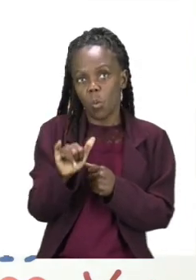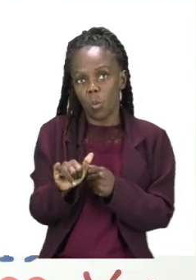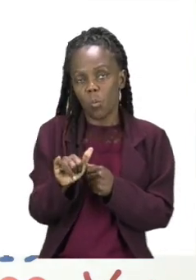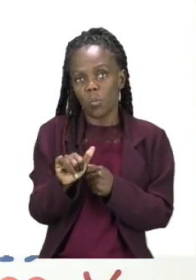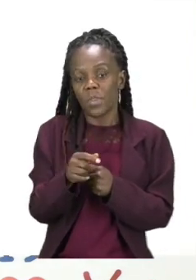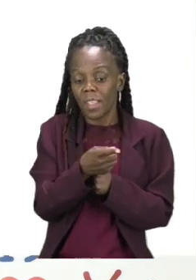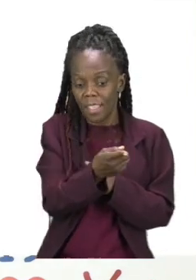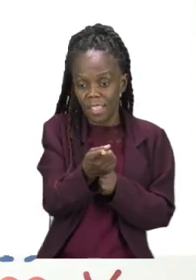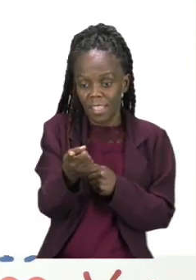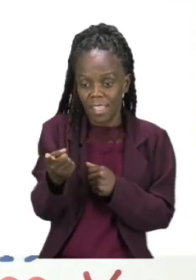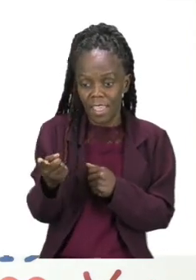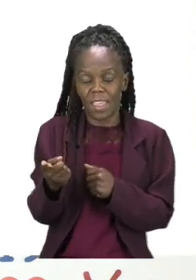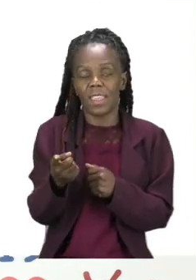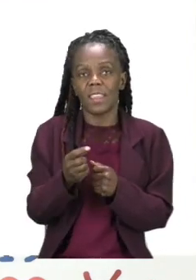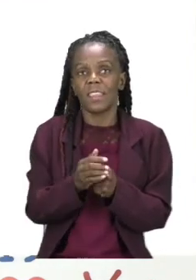They.